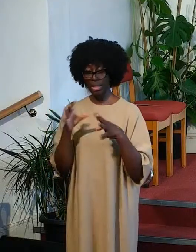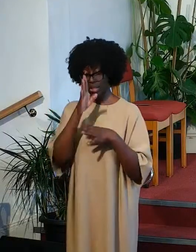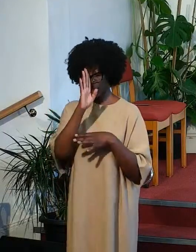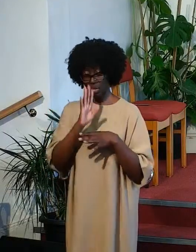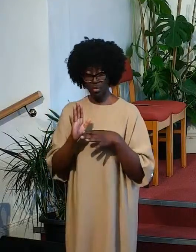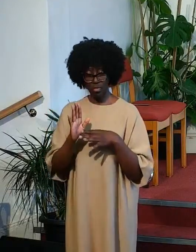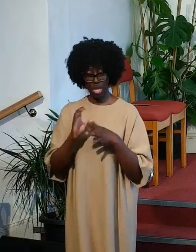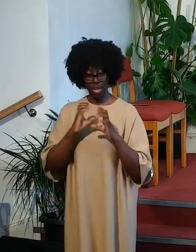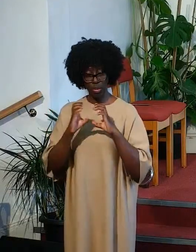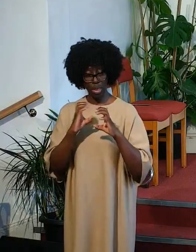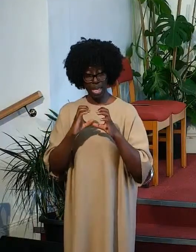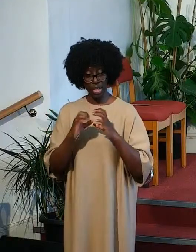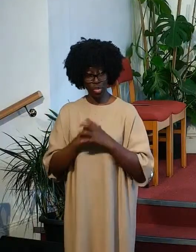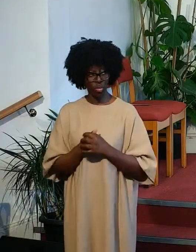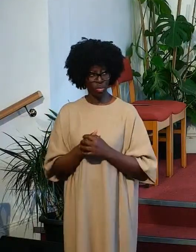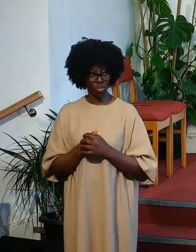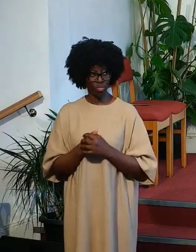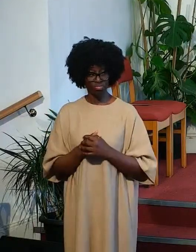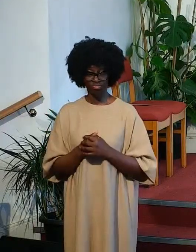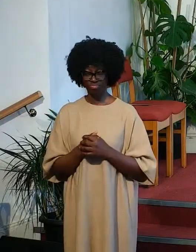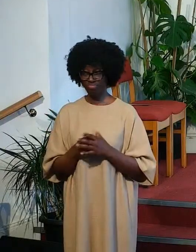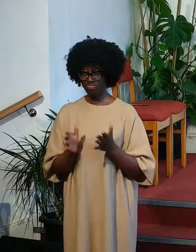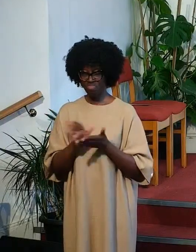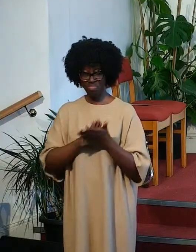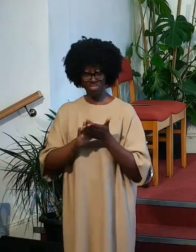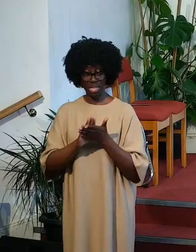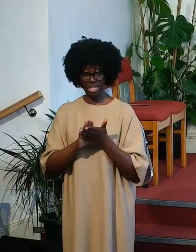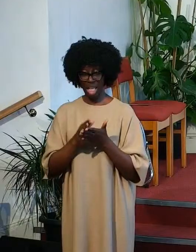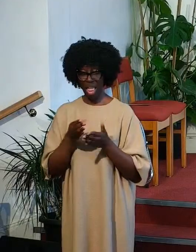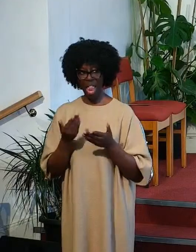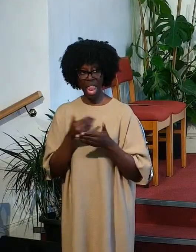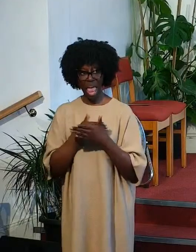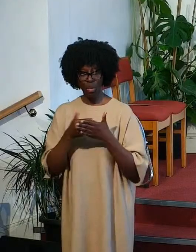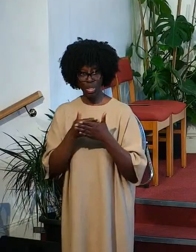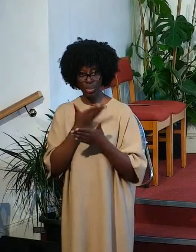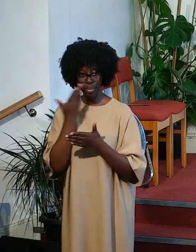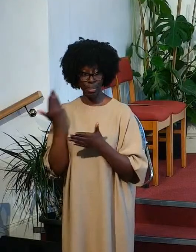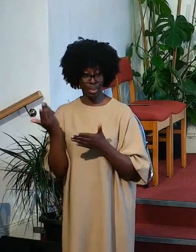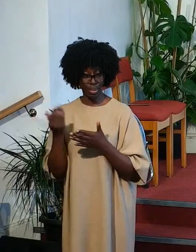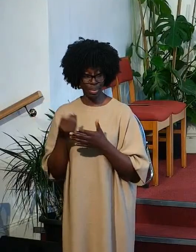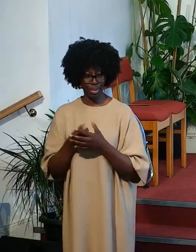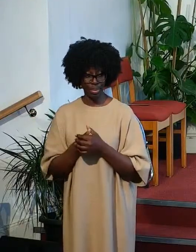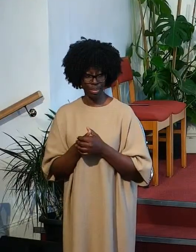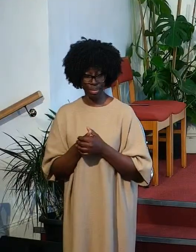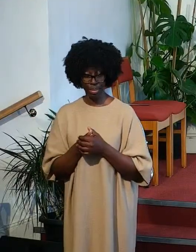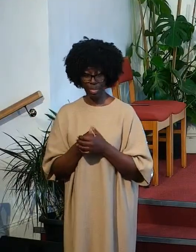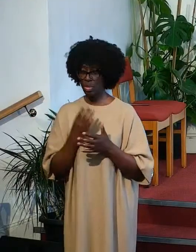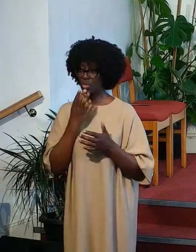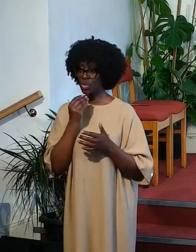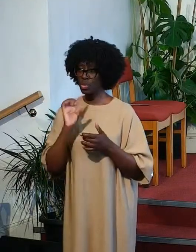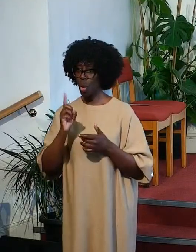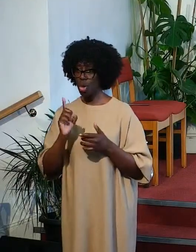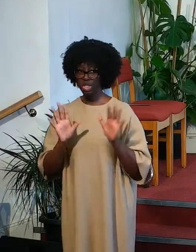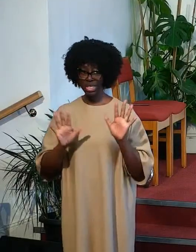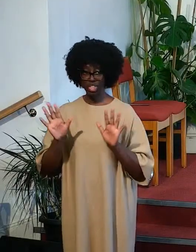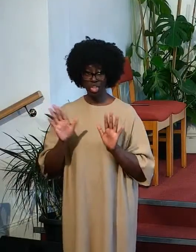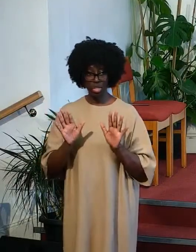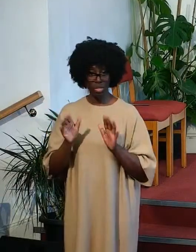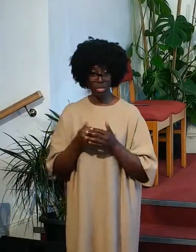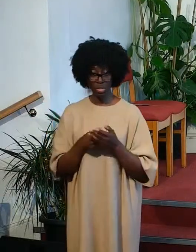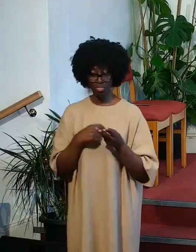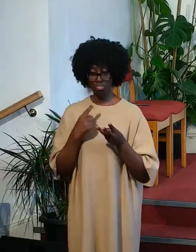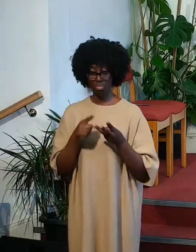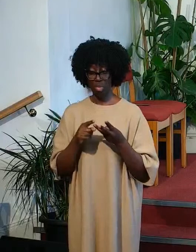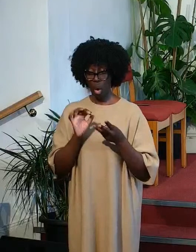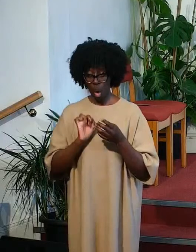communication difficulties. No language whatsoever, okay? So they will use gestures. They would use their